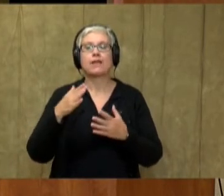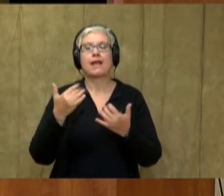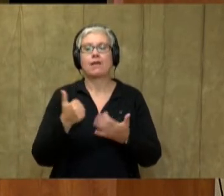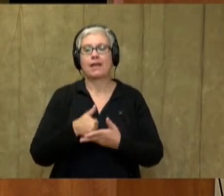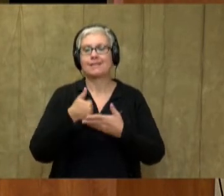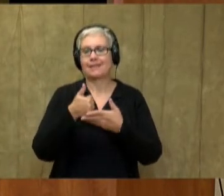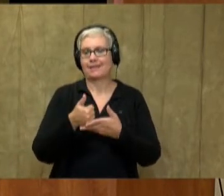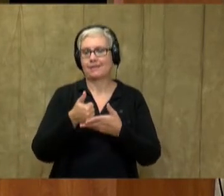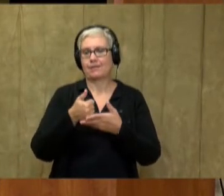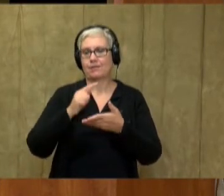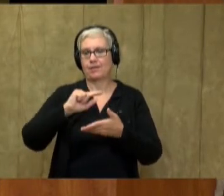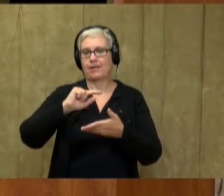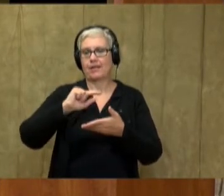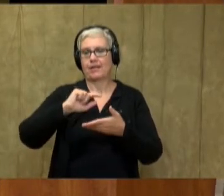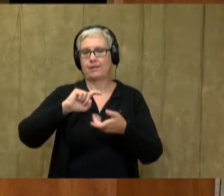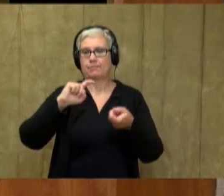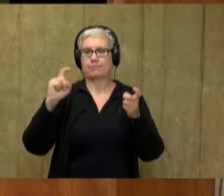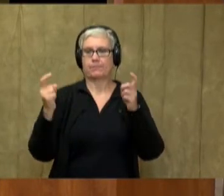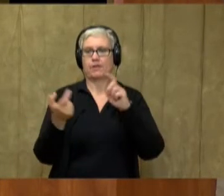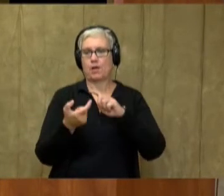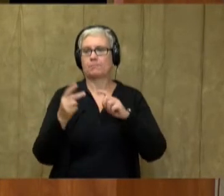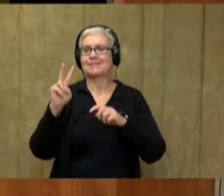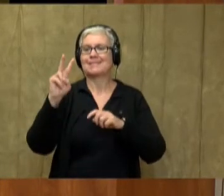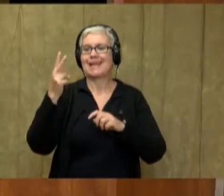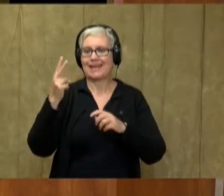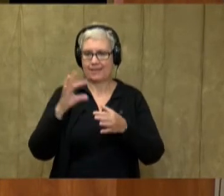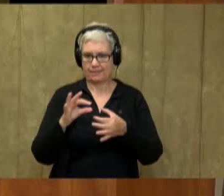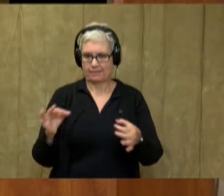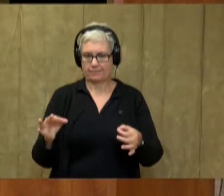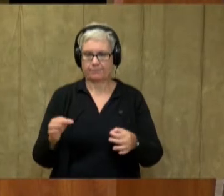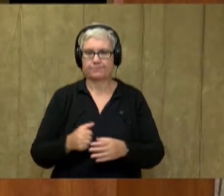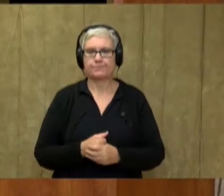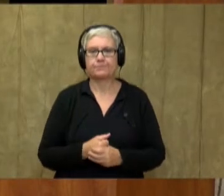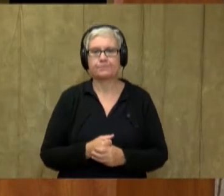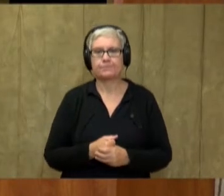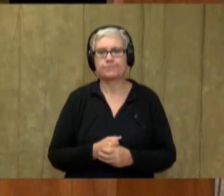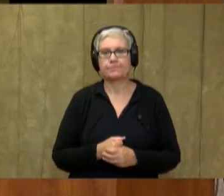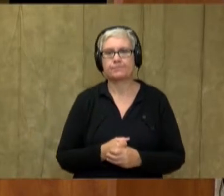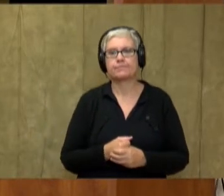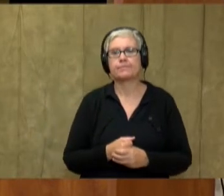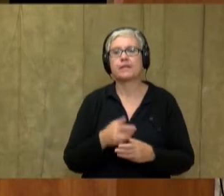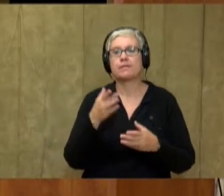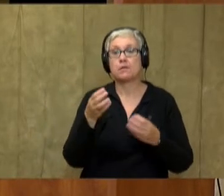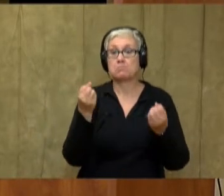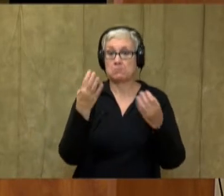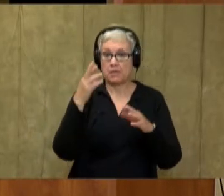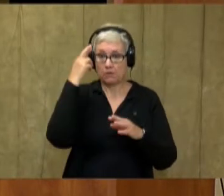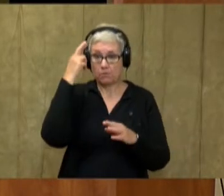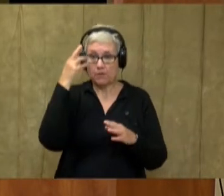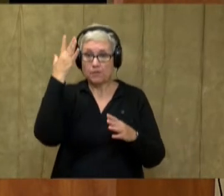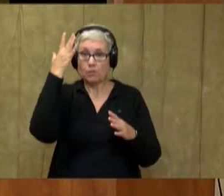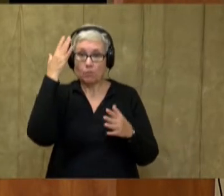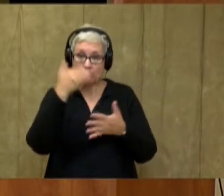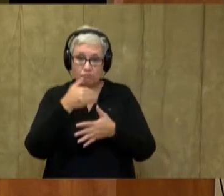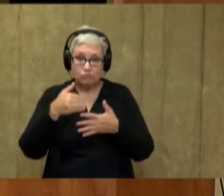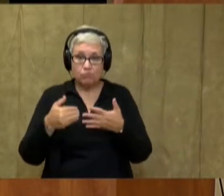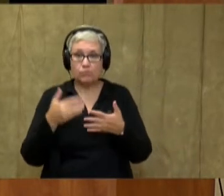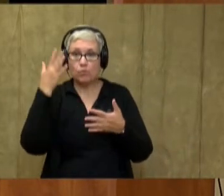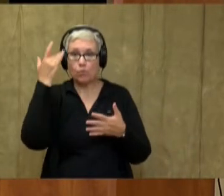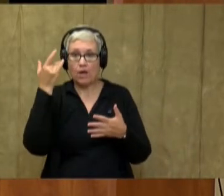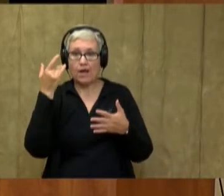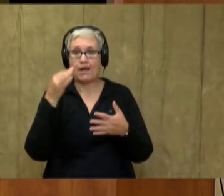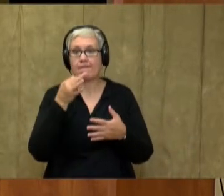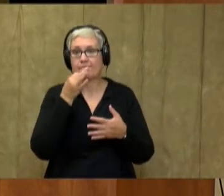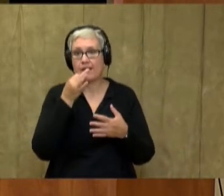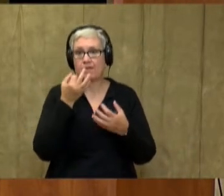sentences. There are many reasons as to why fast food franchises would be an excellent option.